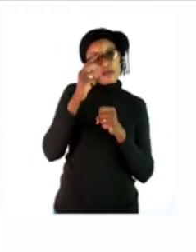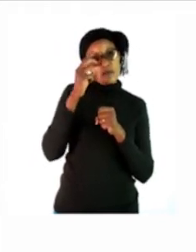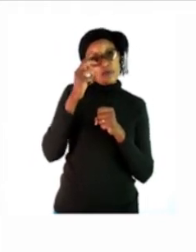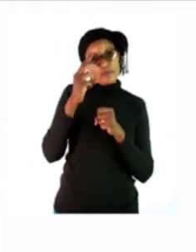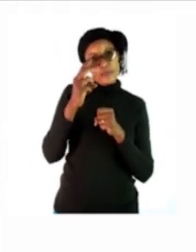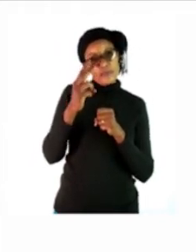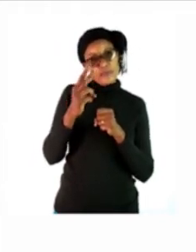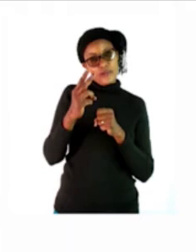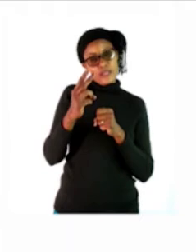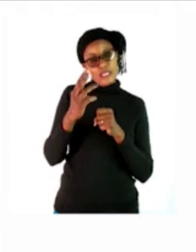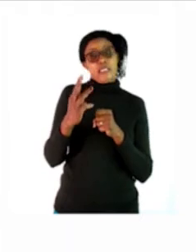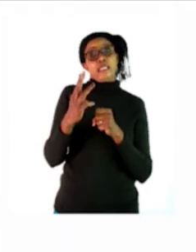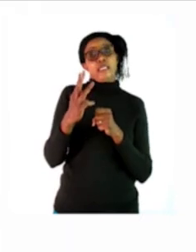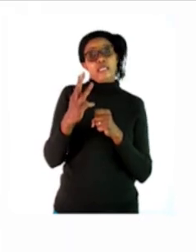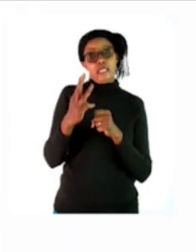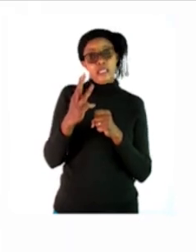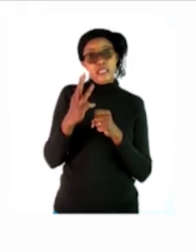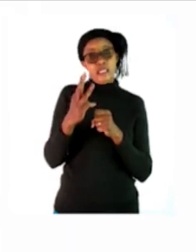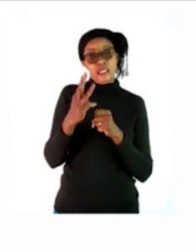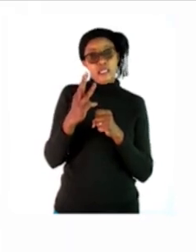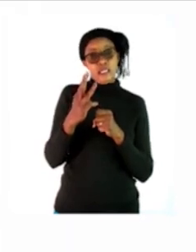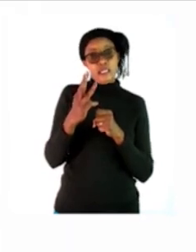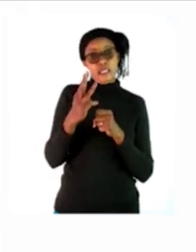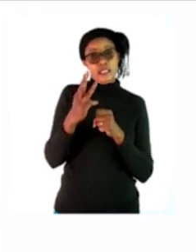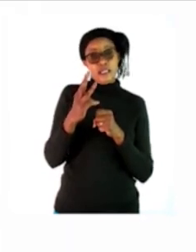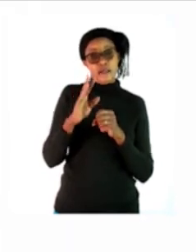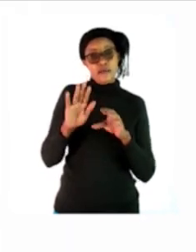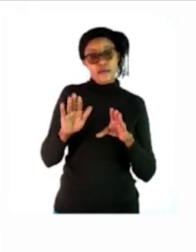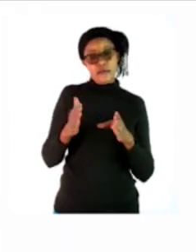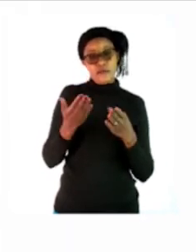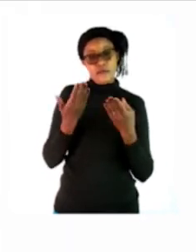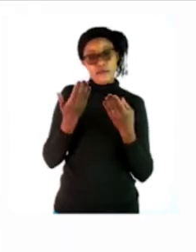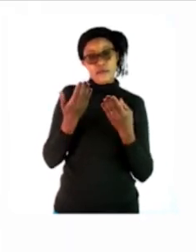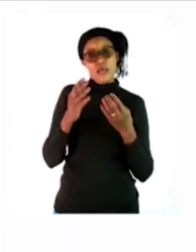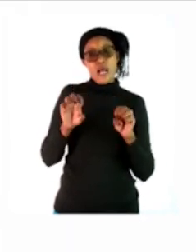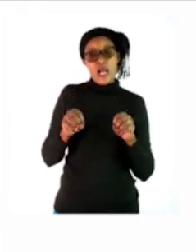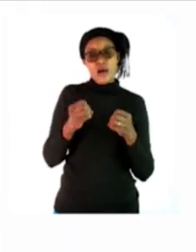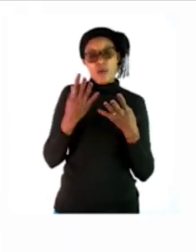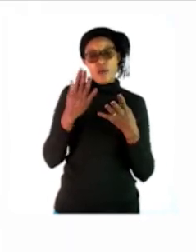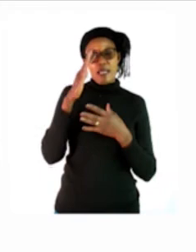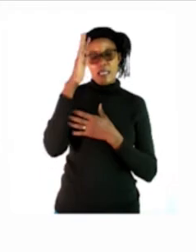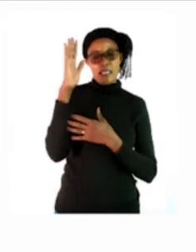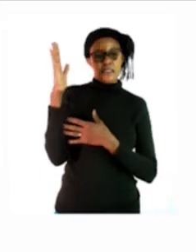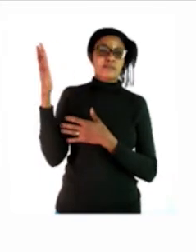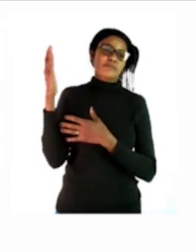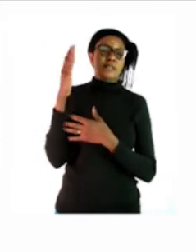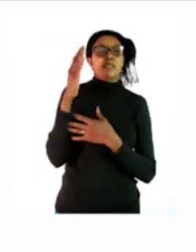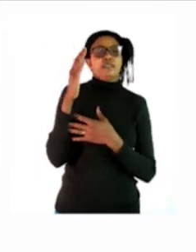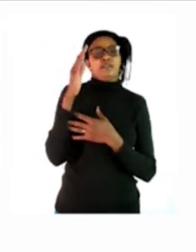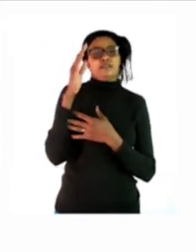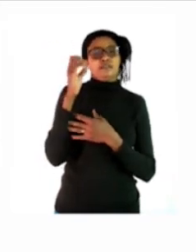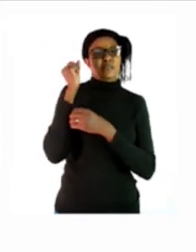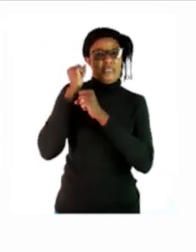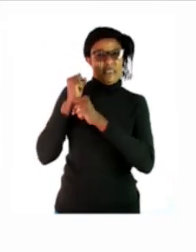2, 3. So how many Christmas trees are there in the big picture?